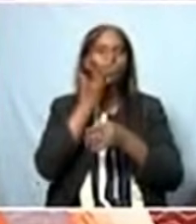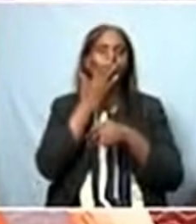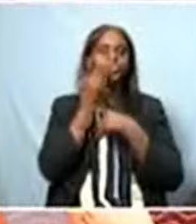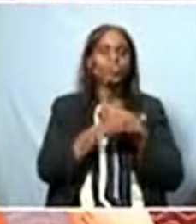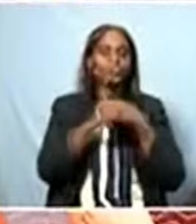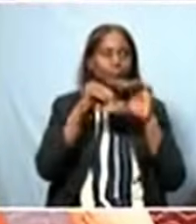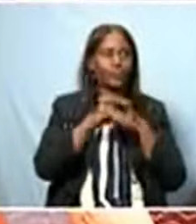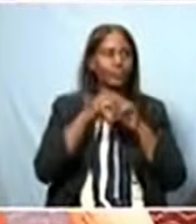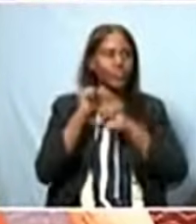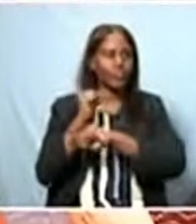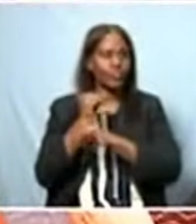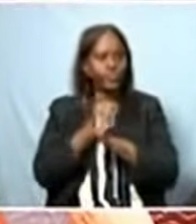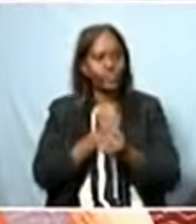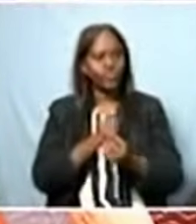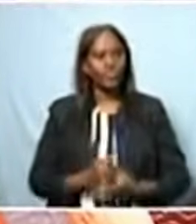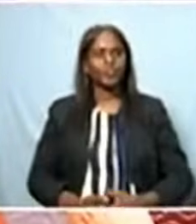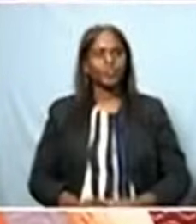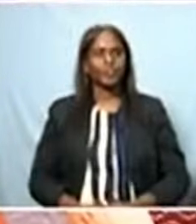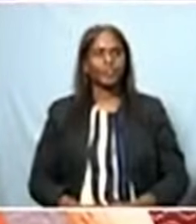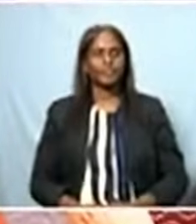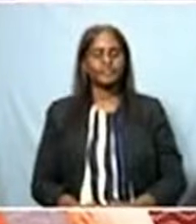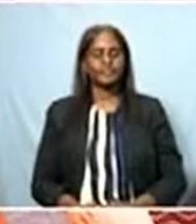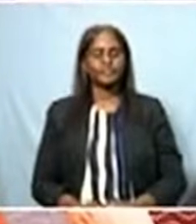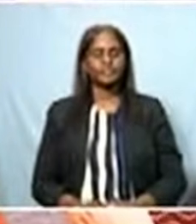and Internal Security.